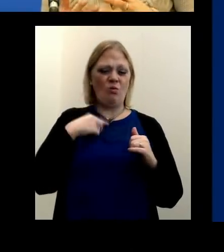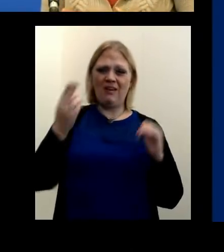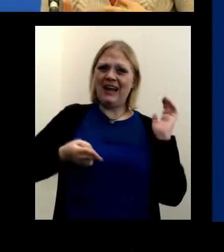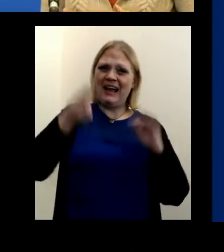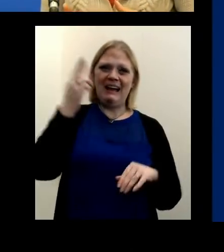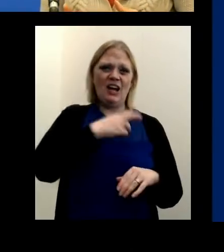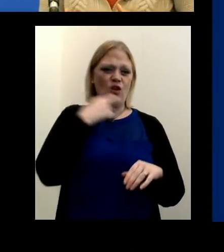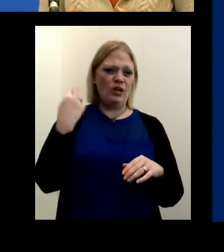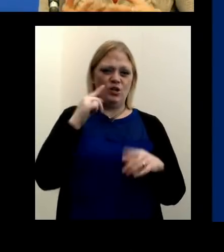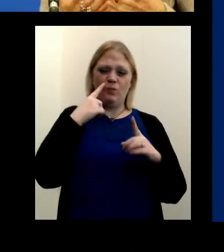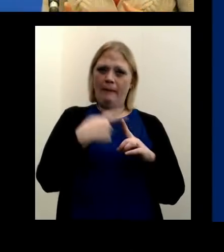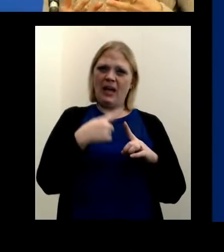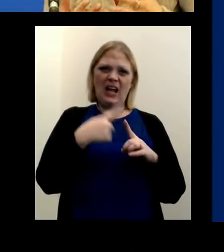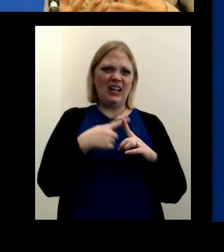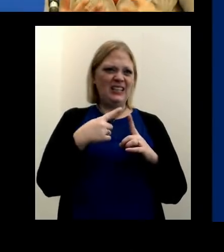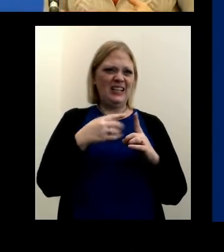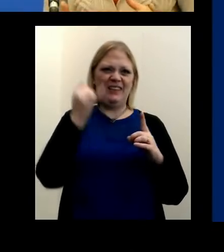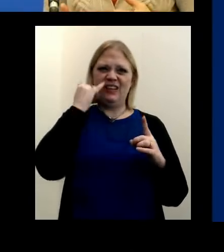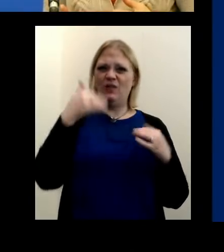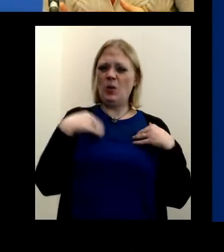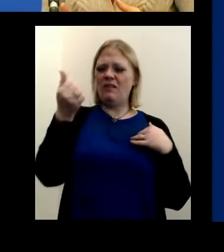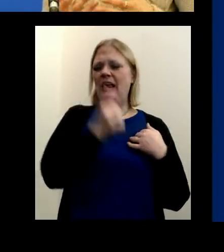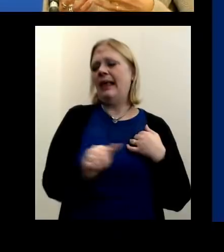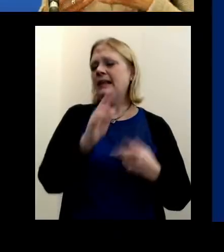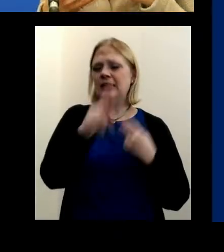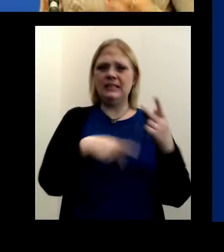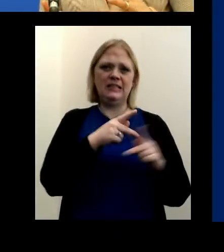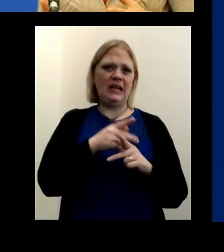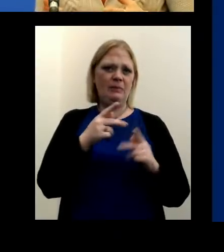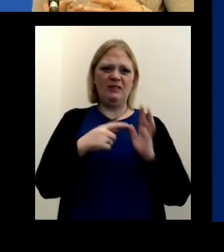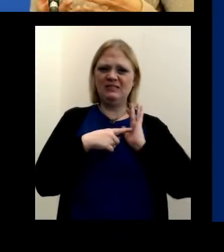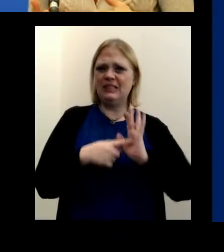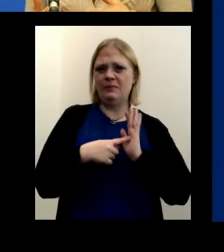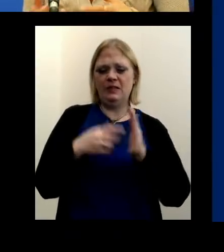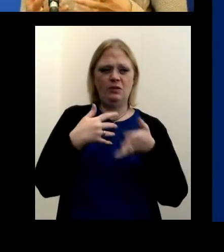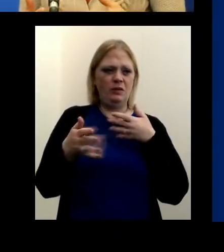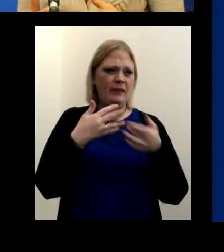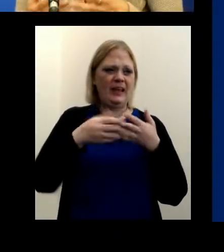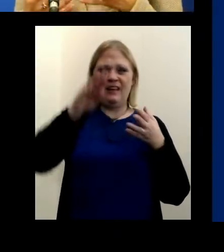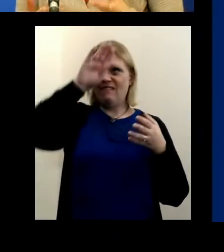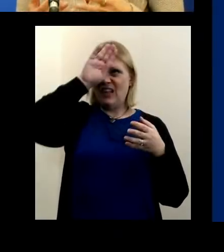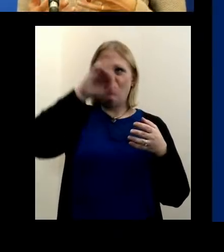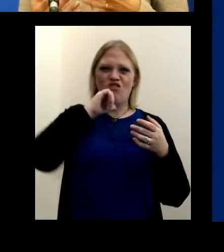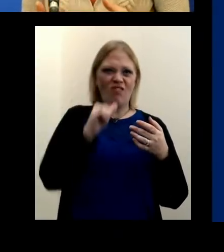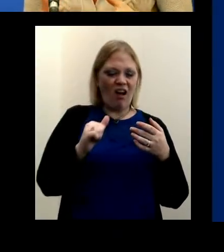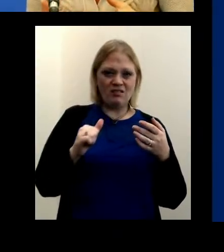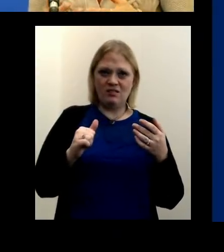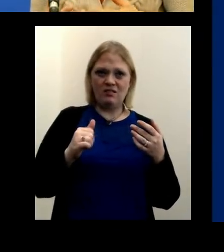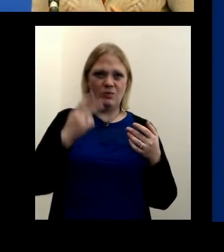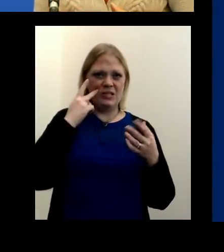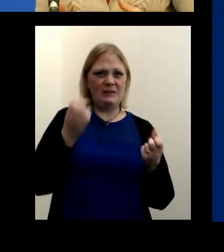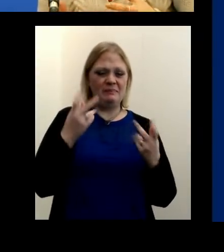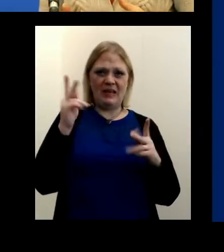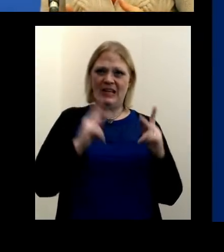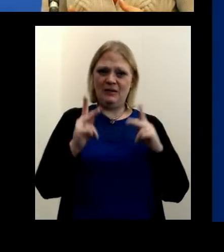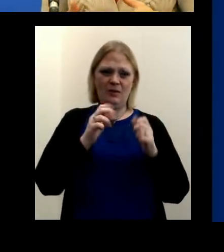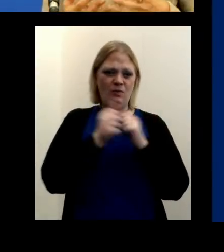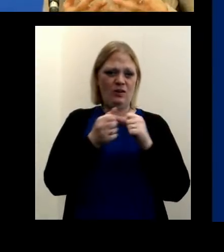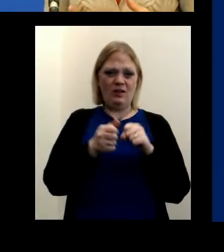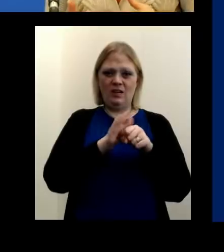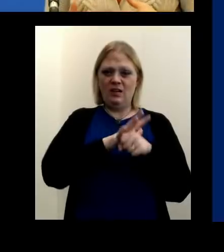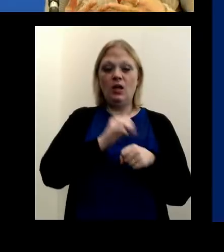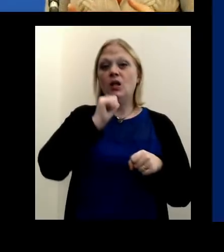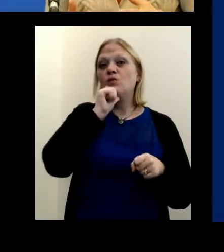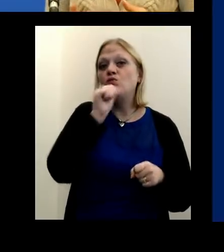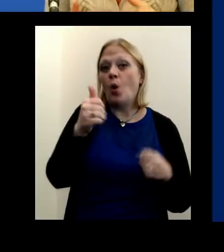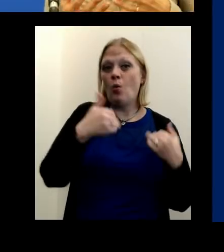being COVID positive if you have any type of symptoms, regardless if it's a fever or not. We see a lot of people with COVID-19 who